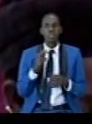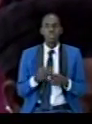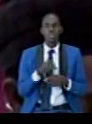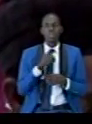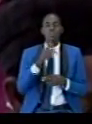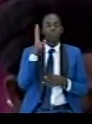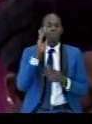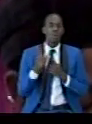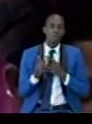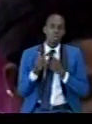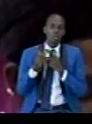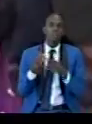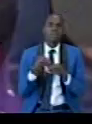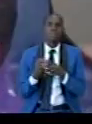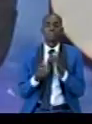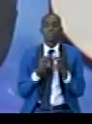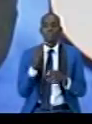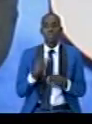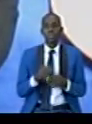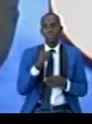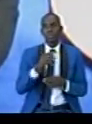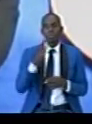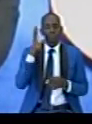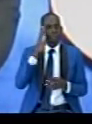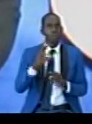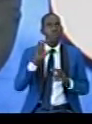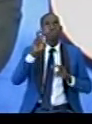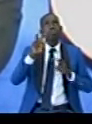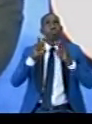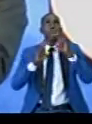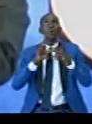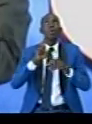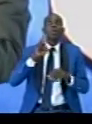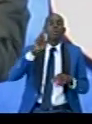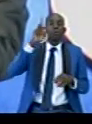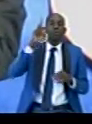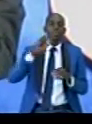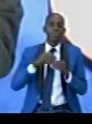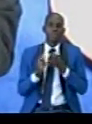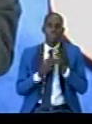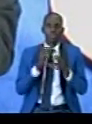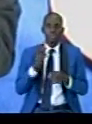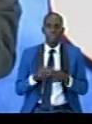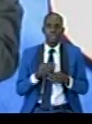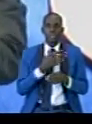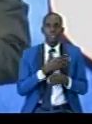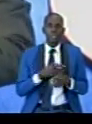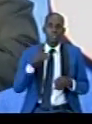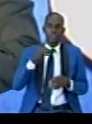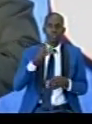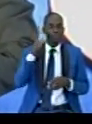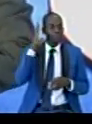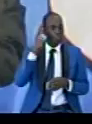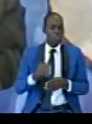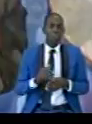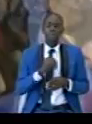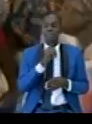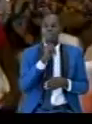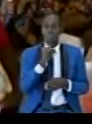will run, you will mount up, and you will not be